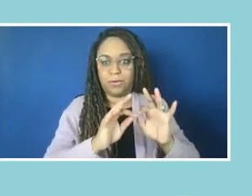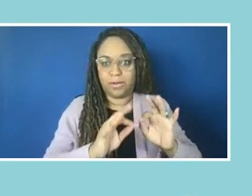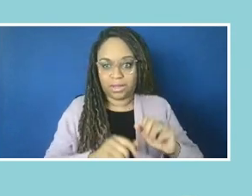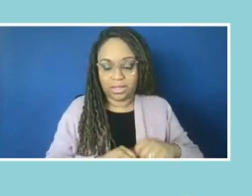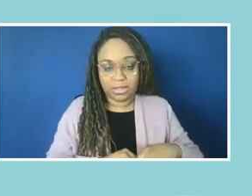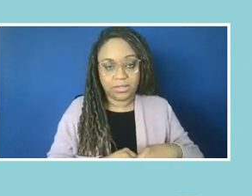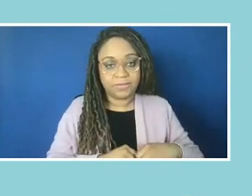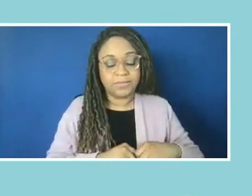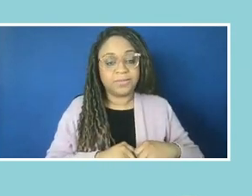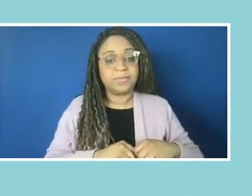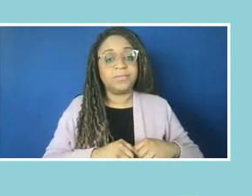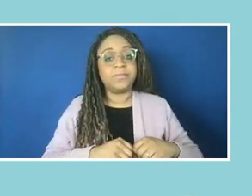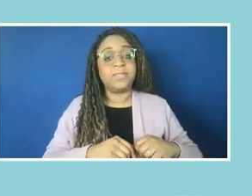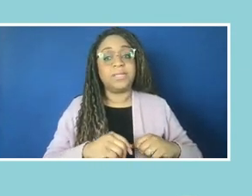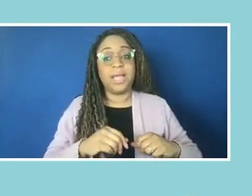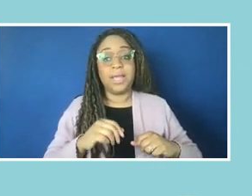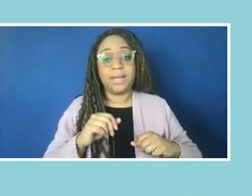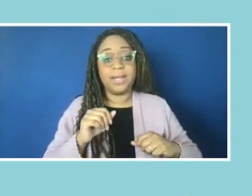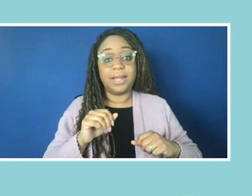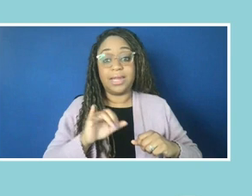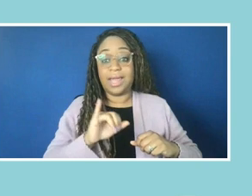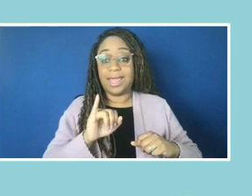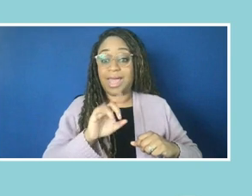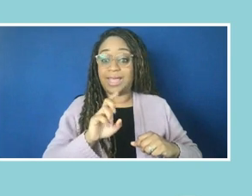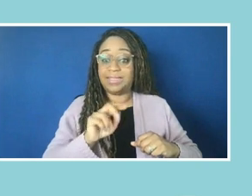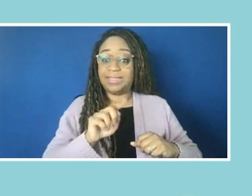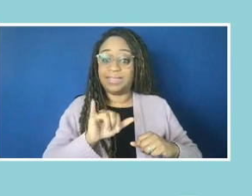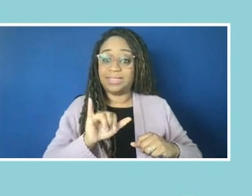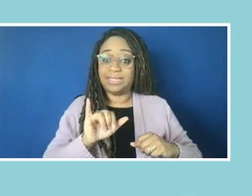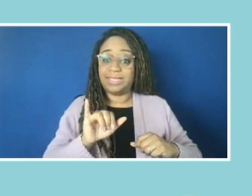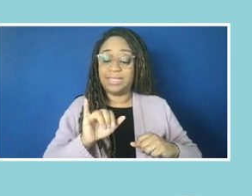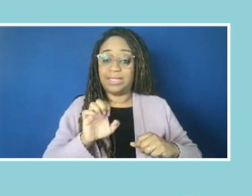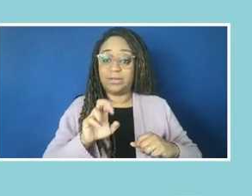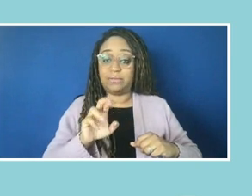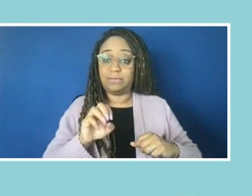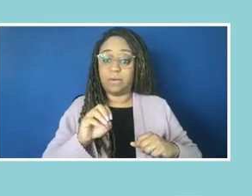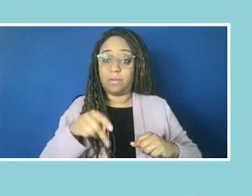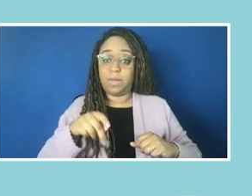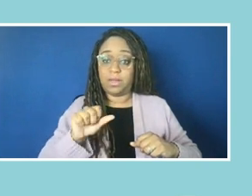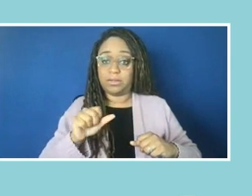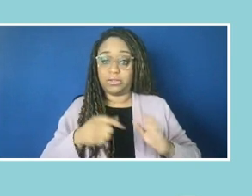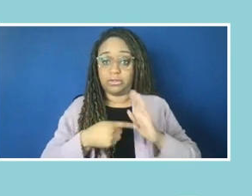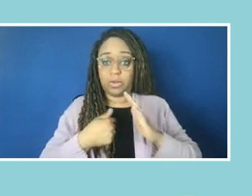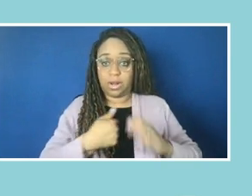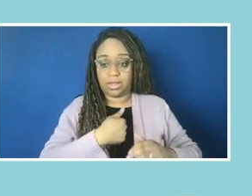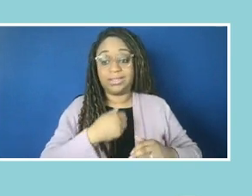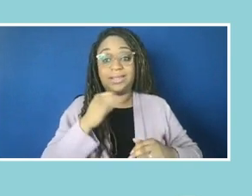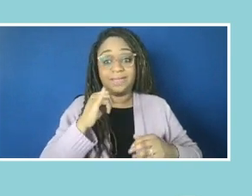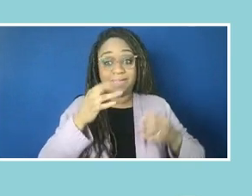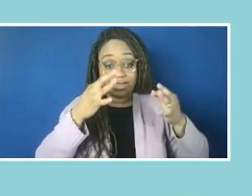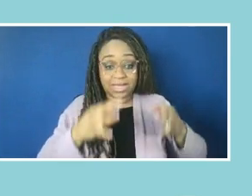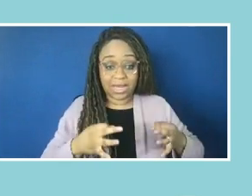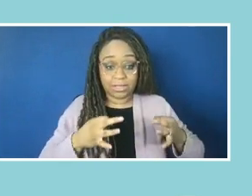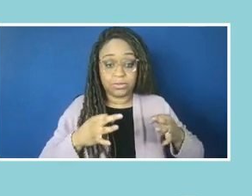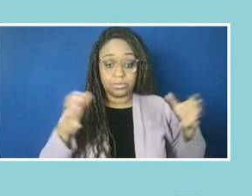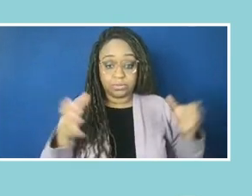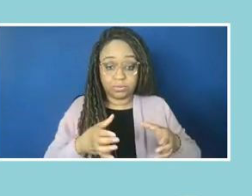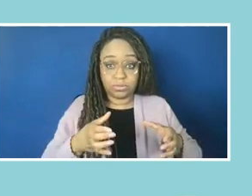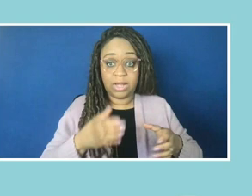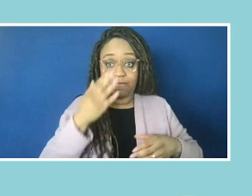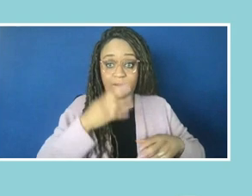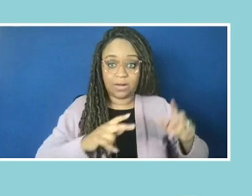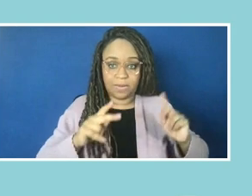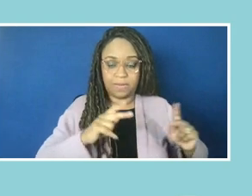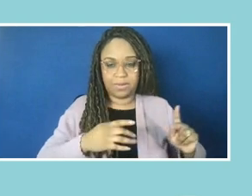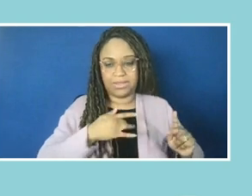as Identity Europa eventually showed us, they do it in the form of flash mobs. You know, so what's going to happen in January 6th?